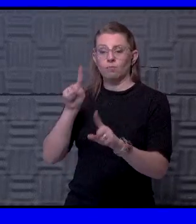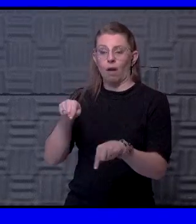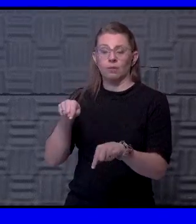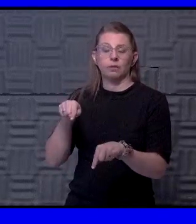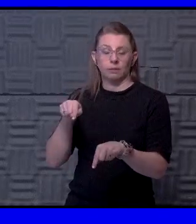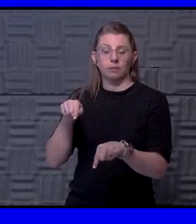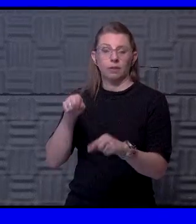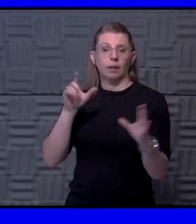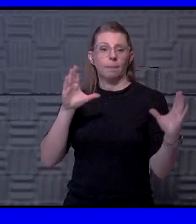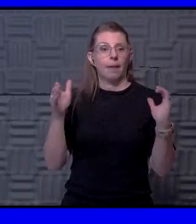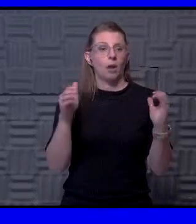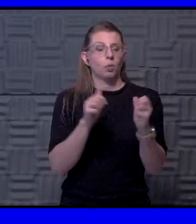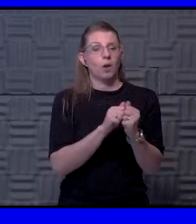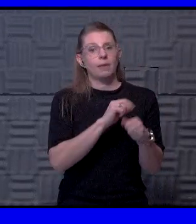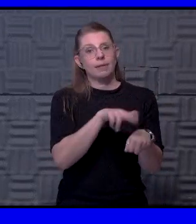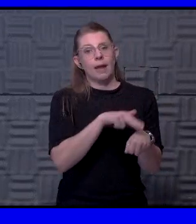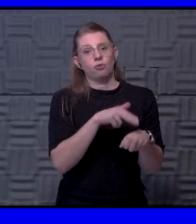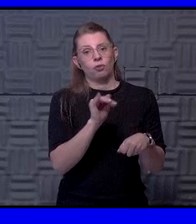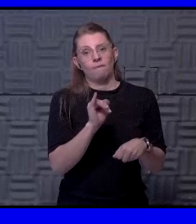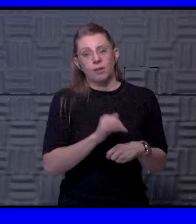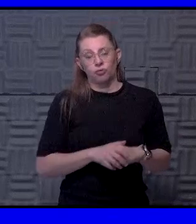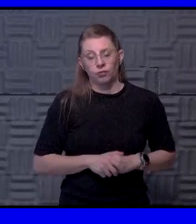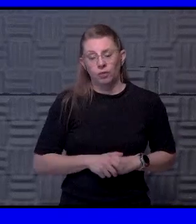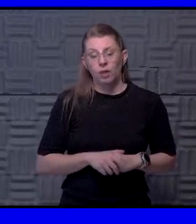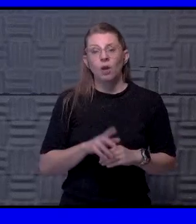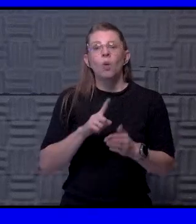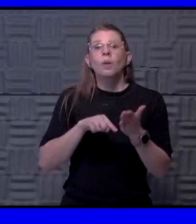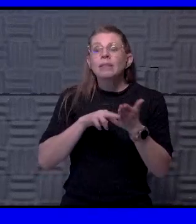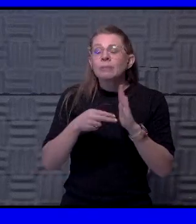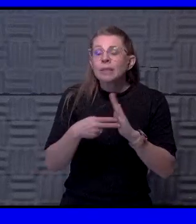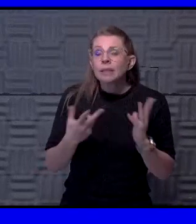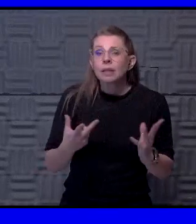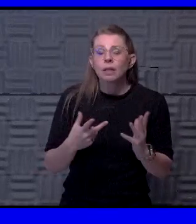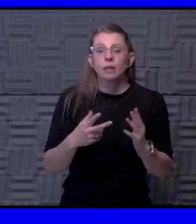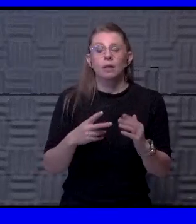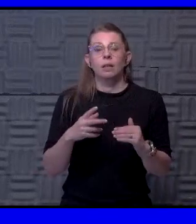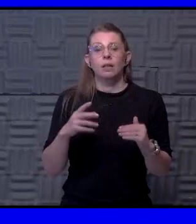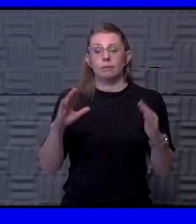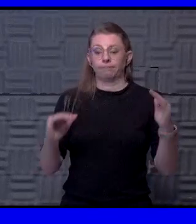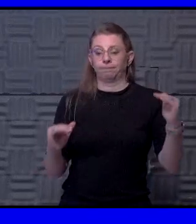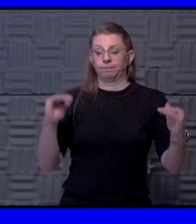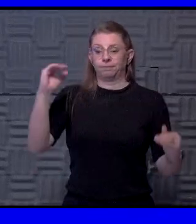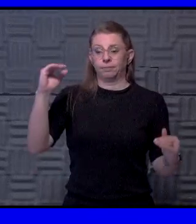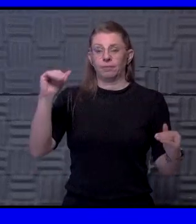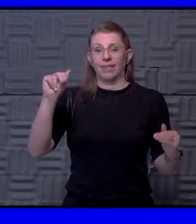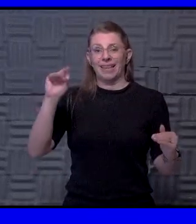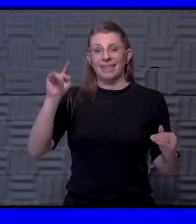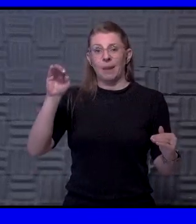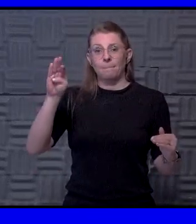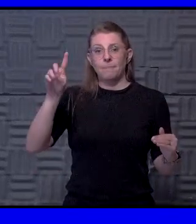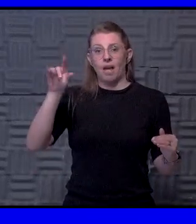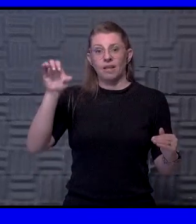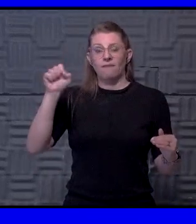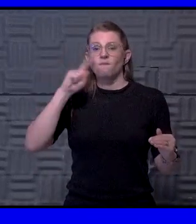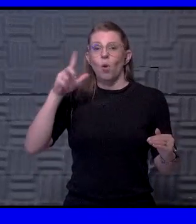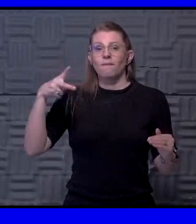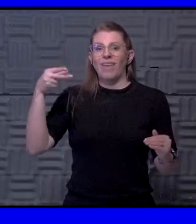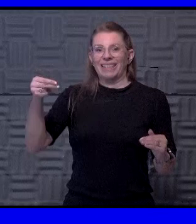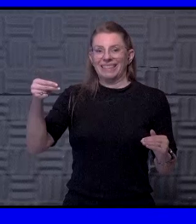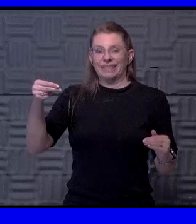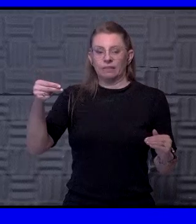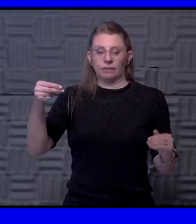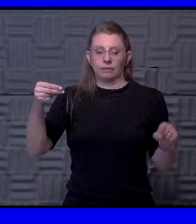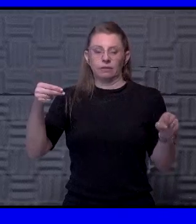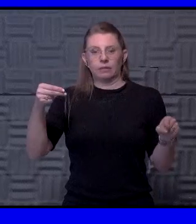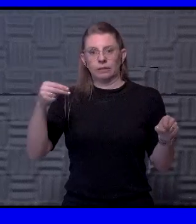response compared to natural infection, meaning they have seen higher levels of antibody in those patients that have gotten vaccinated versus